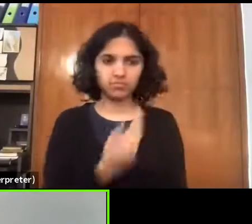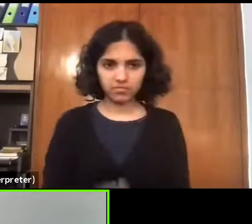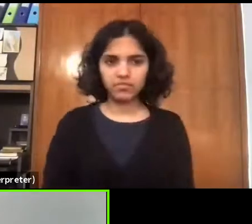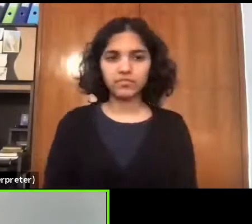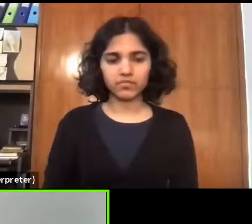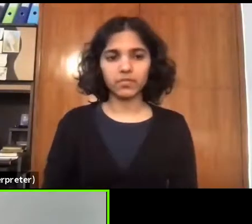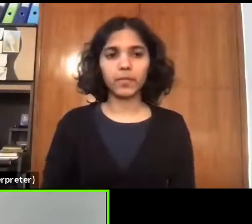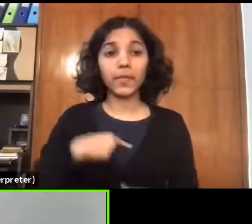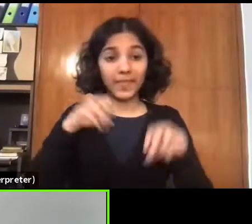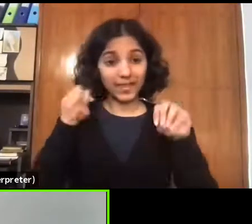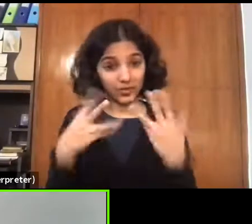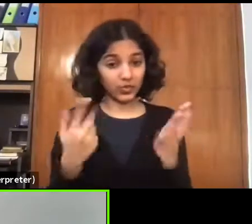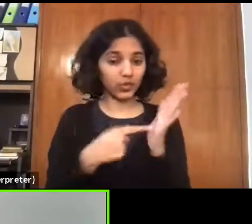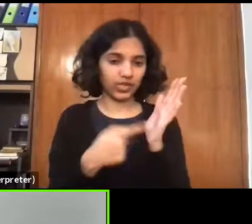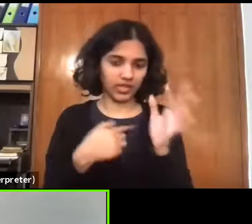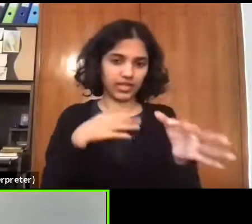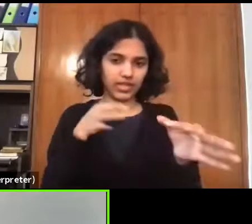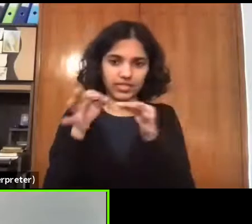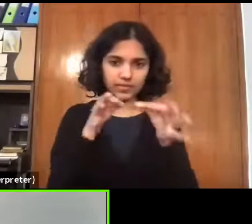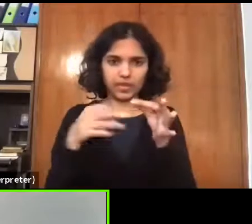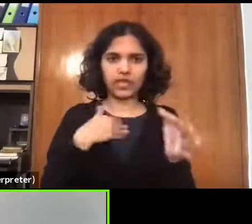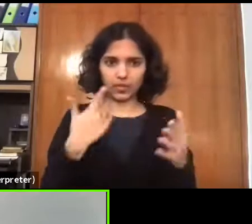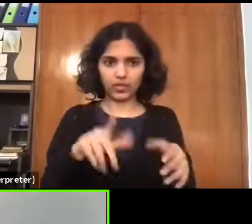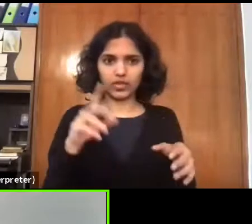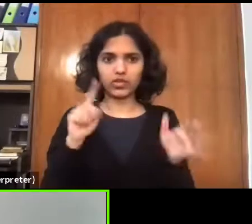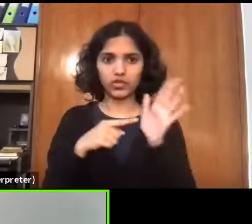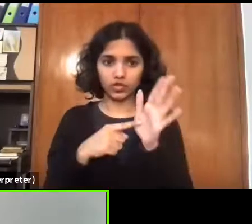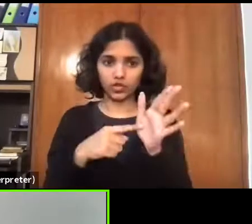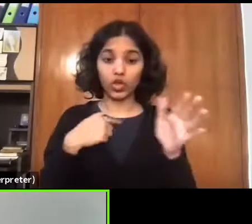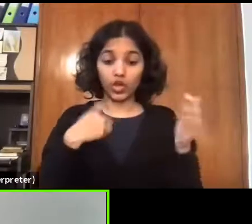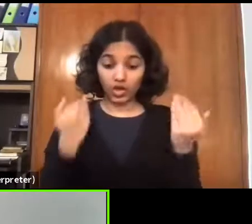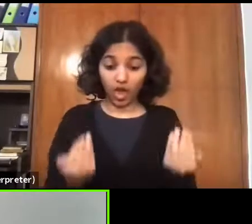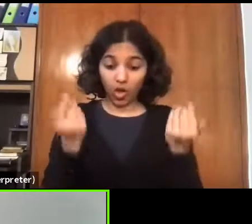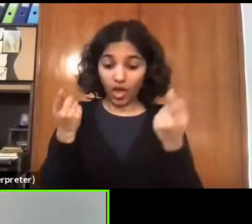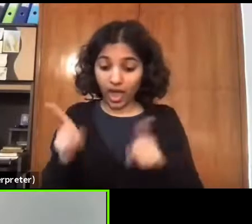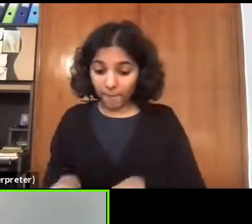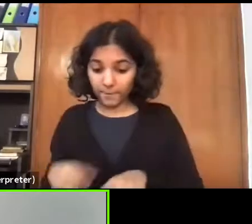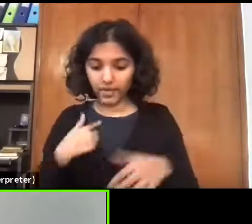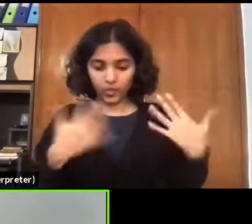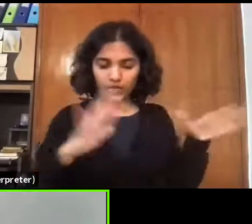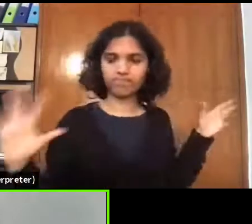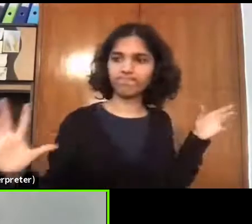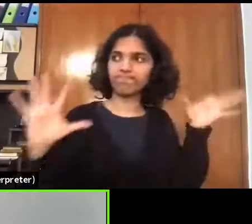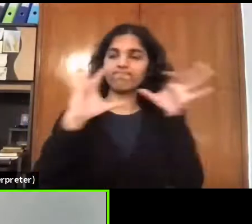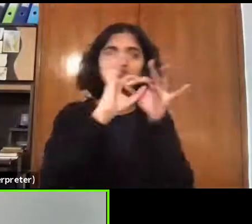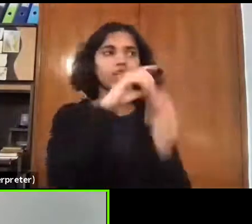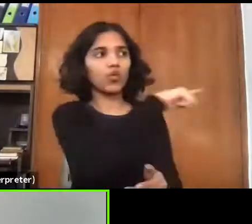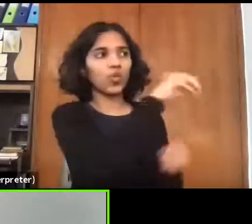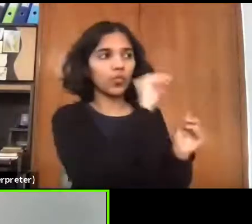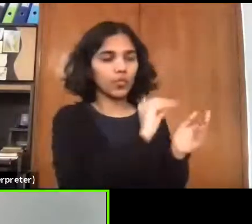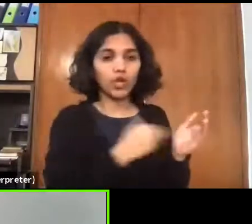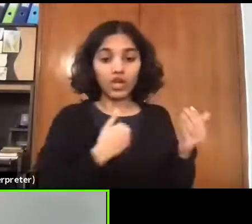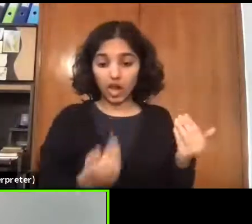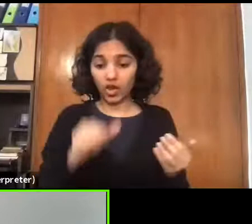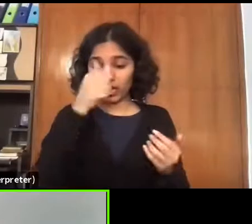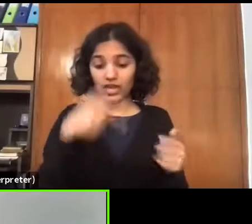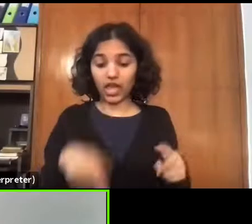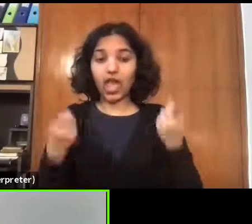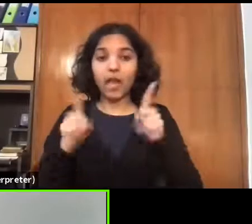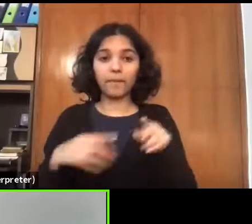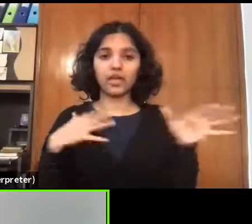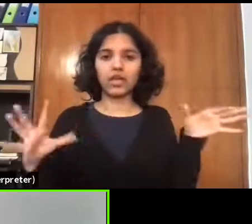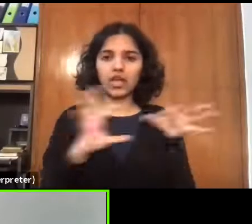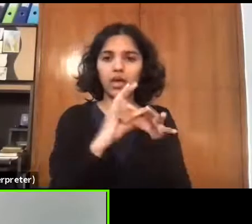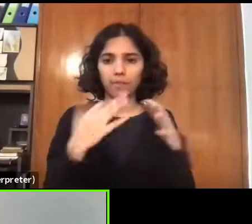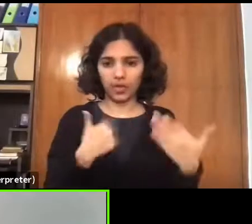going to start with that, and I'm going to link it to what has happened with children with disabilities in our country and what I think could be